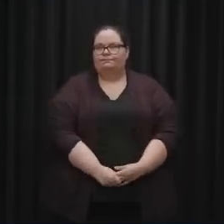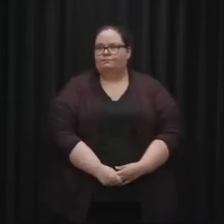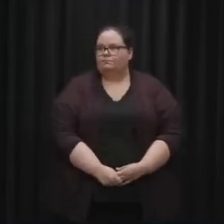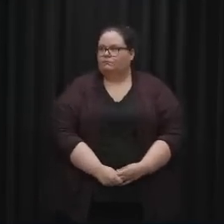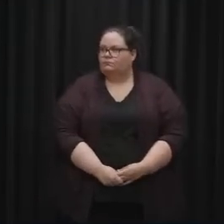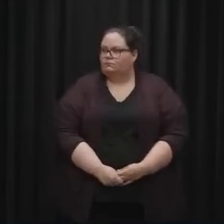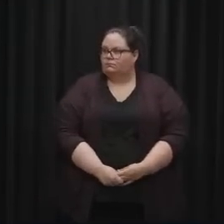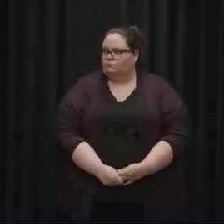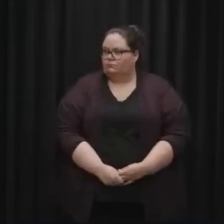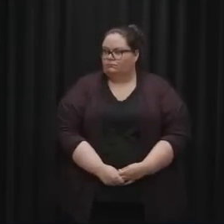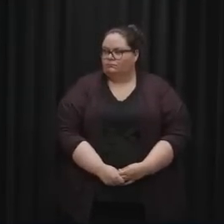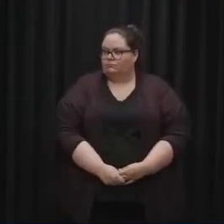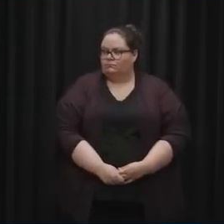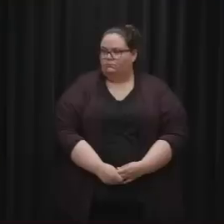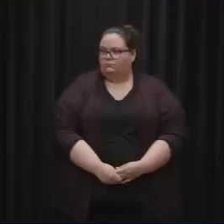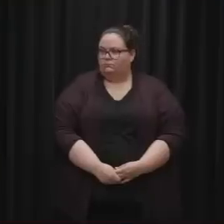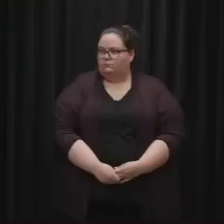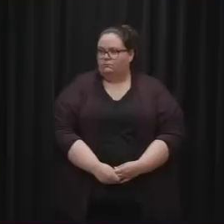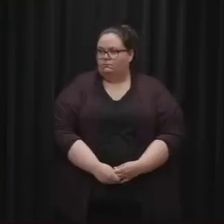NovaScotia.com.